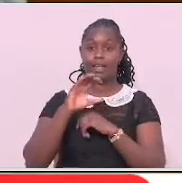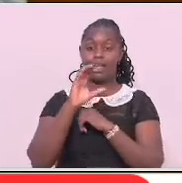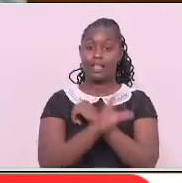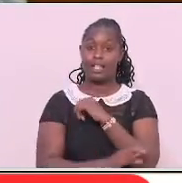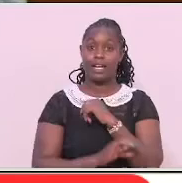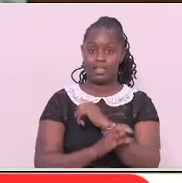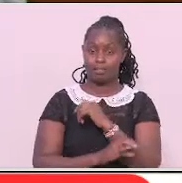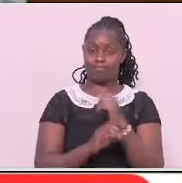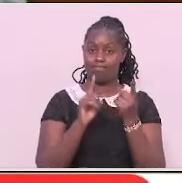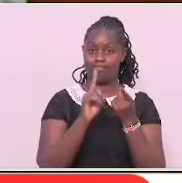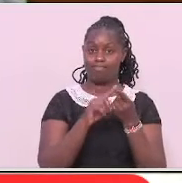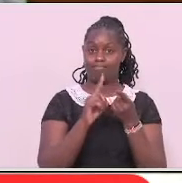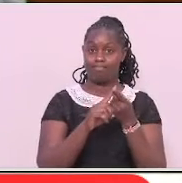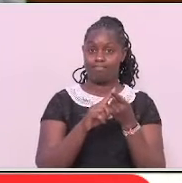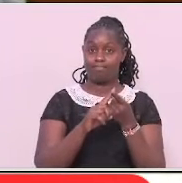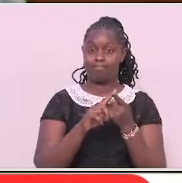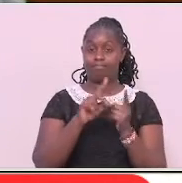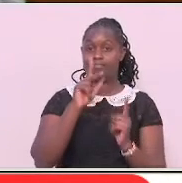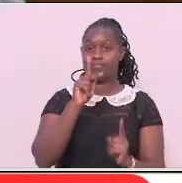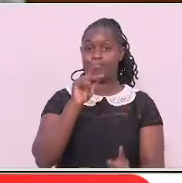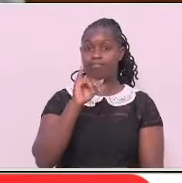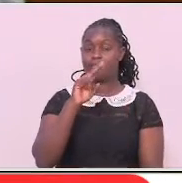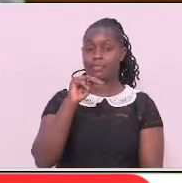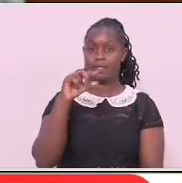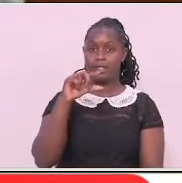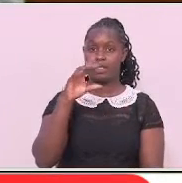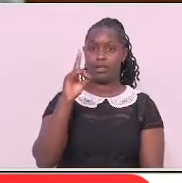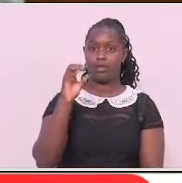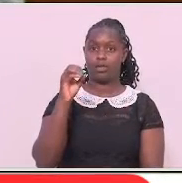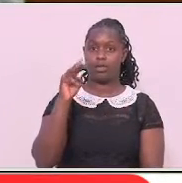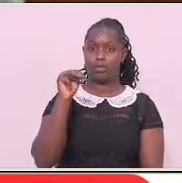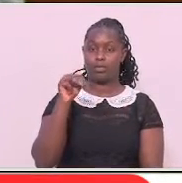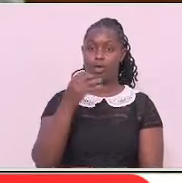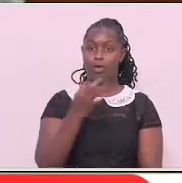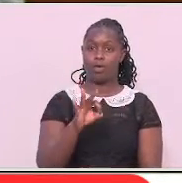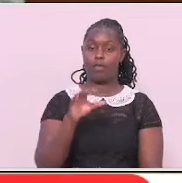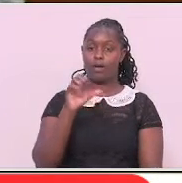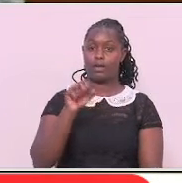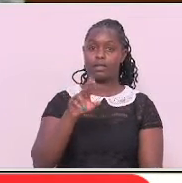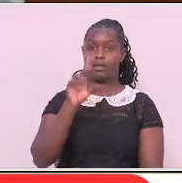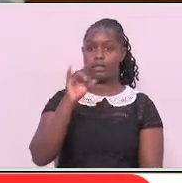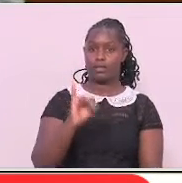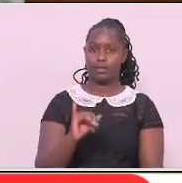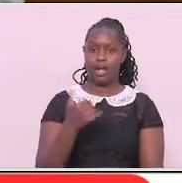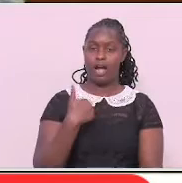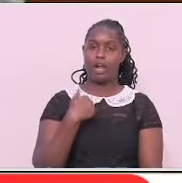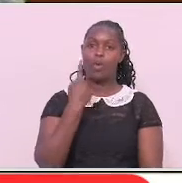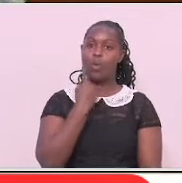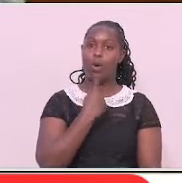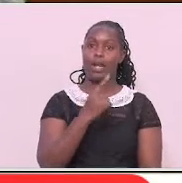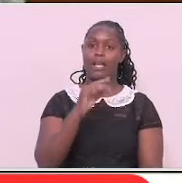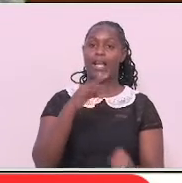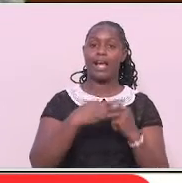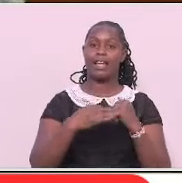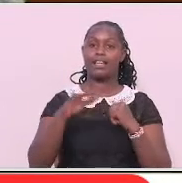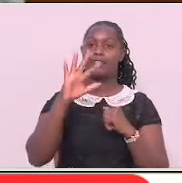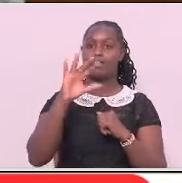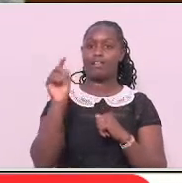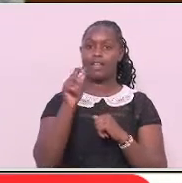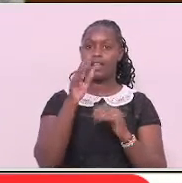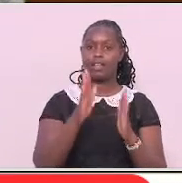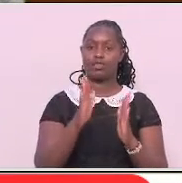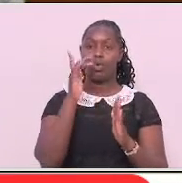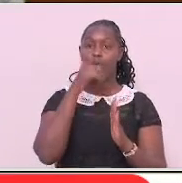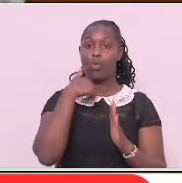one is Kingdom of Saudi Arabia. We had 185 Kenyan migrant workers that lost their